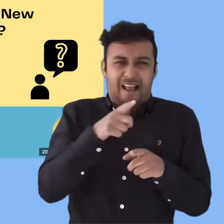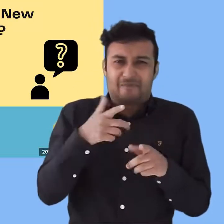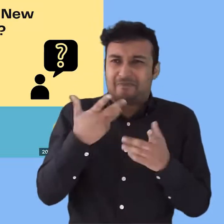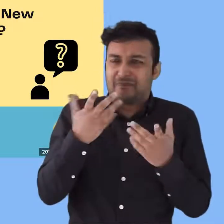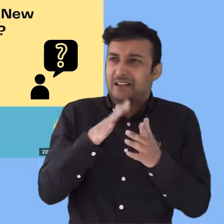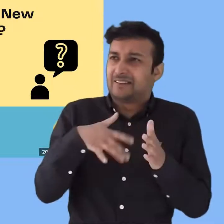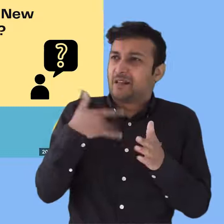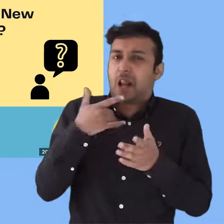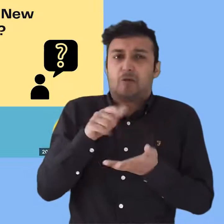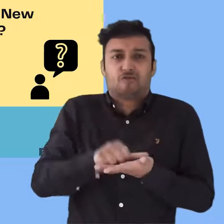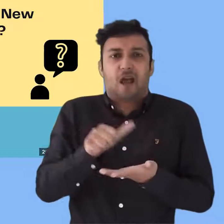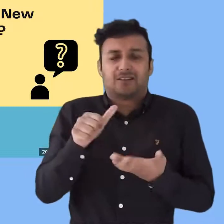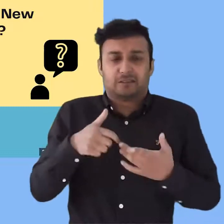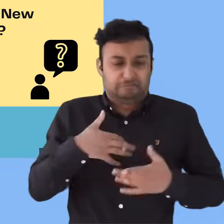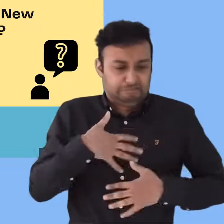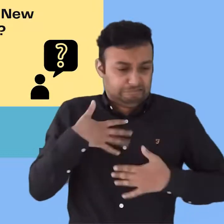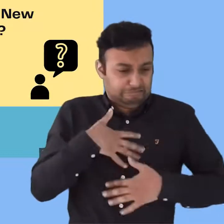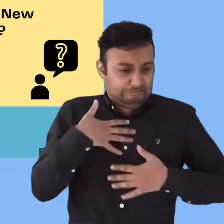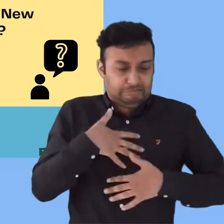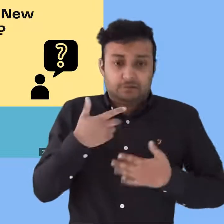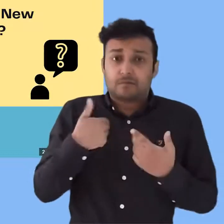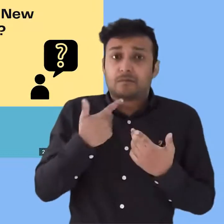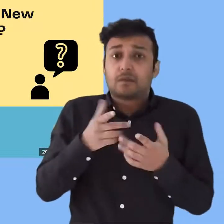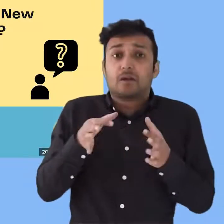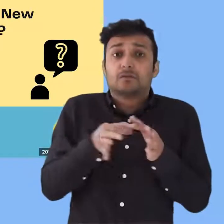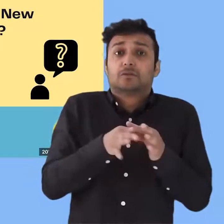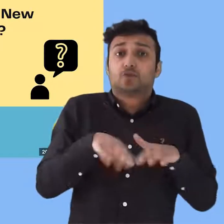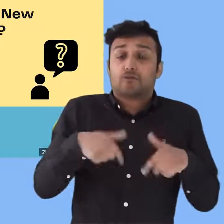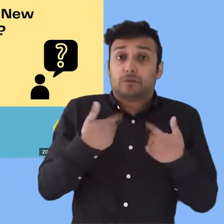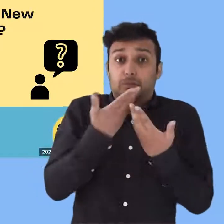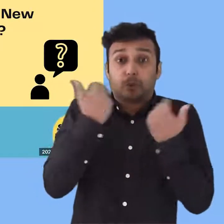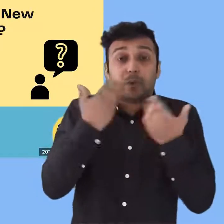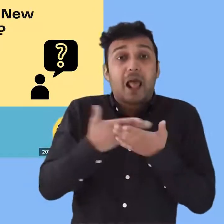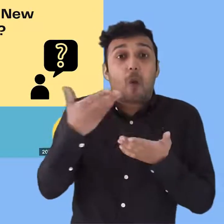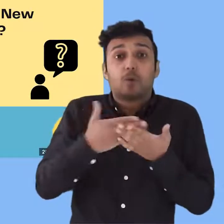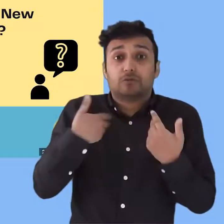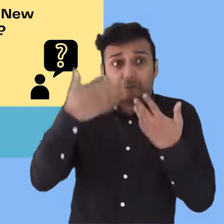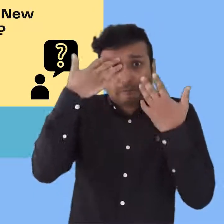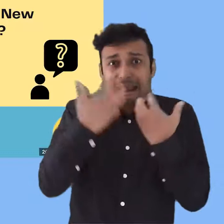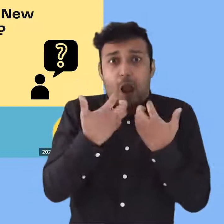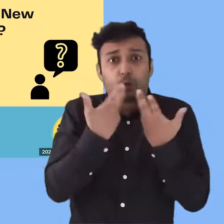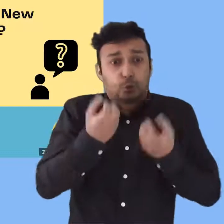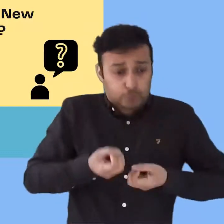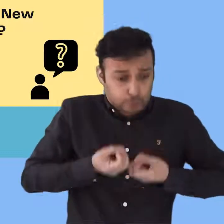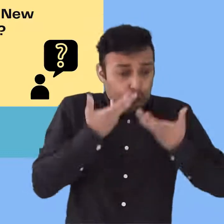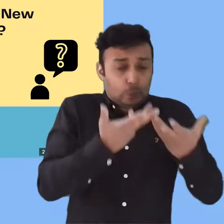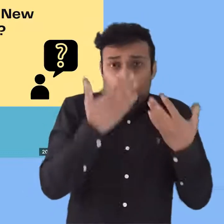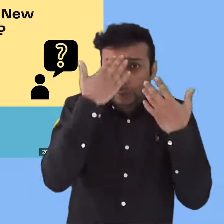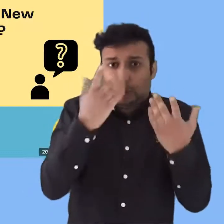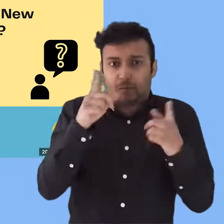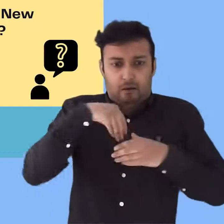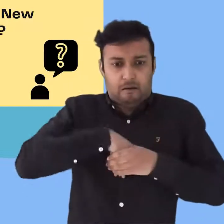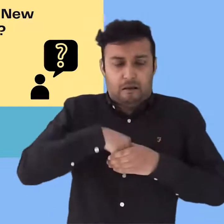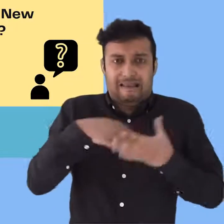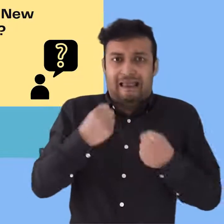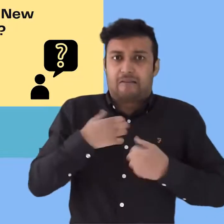language to explain these, or maybe even to share with their families, but maybe later on in adulthood, they can reflect back and think, hang on, that wasn't quite